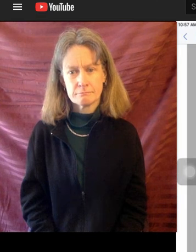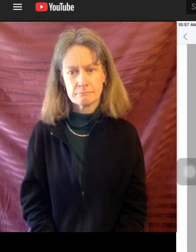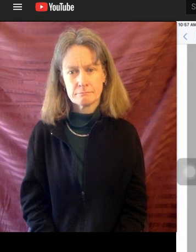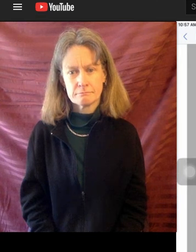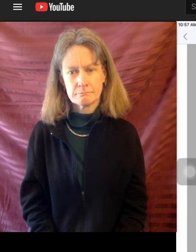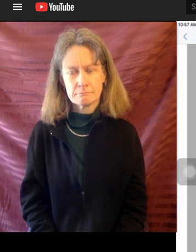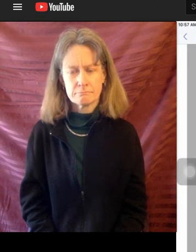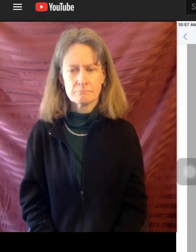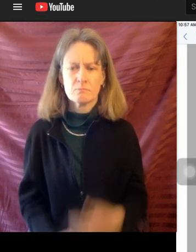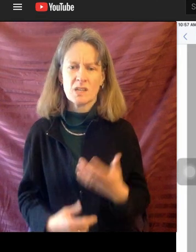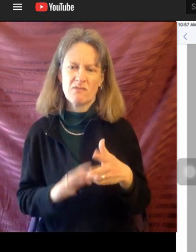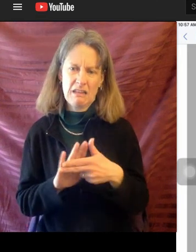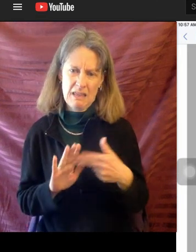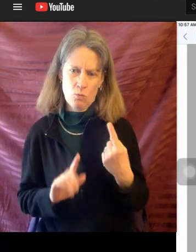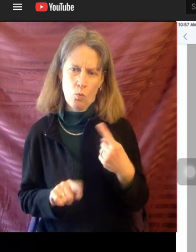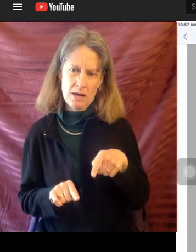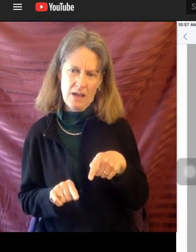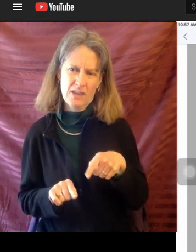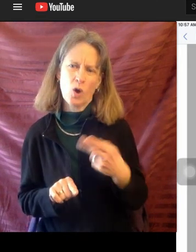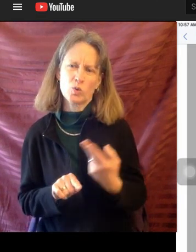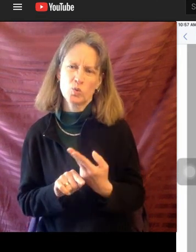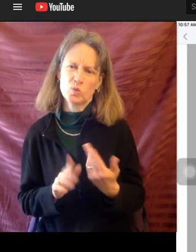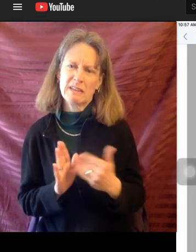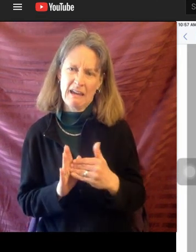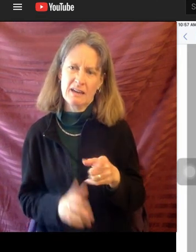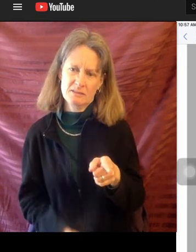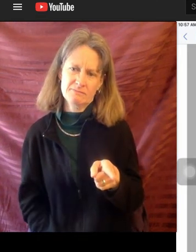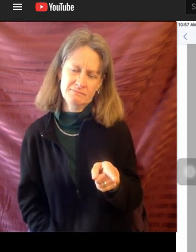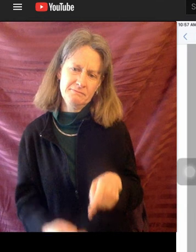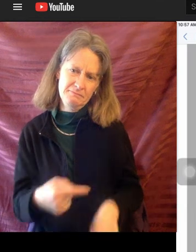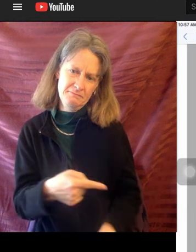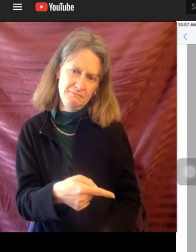We already labeled this, but we can use that point.